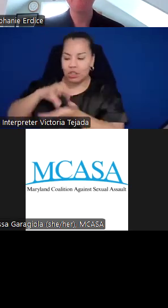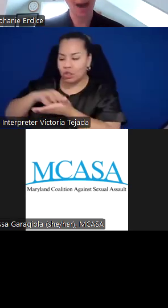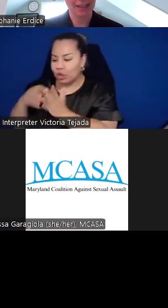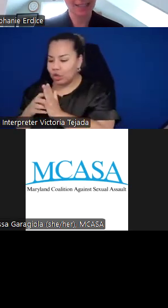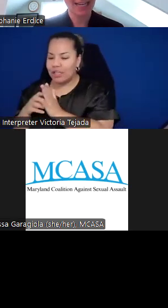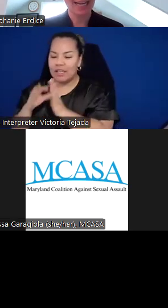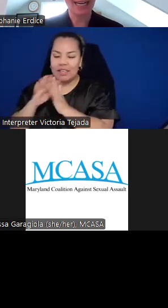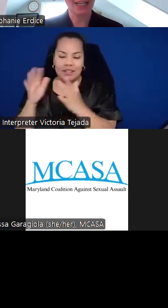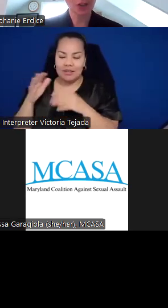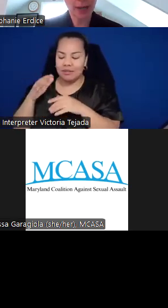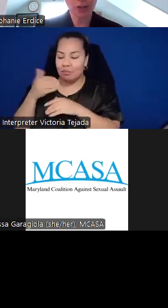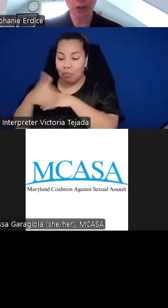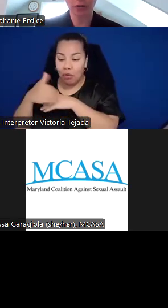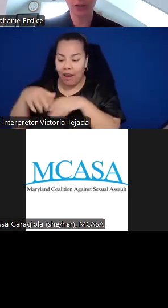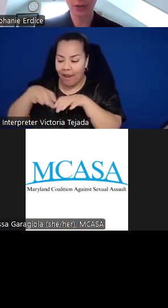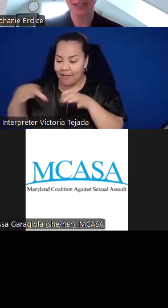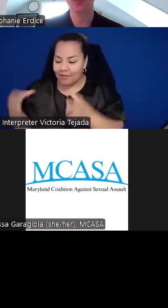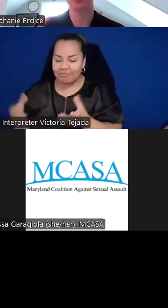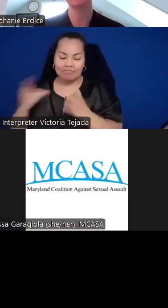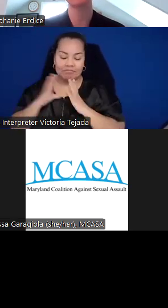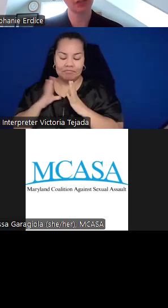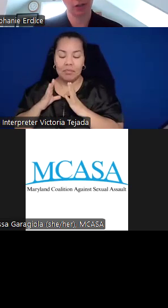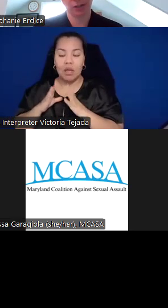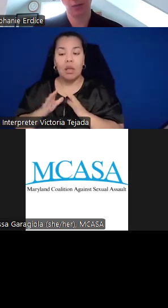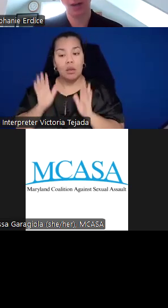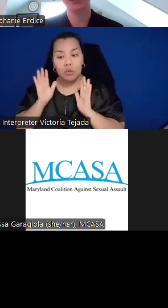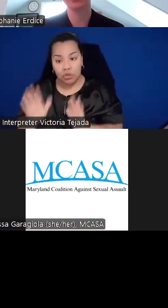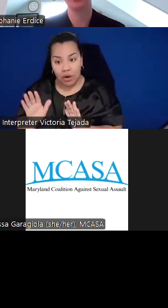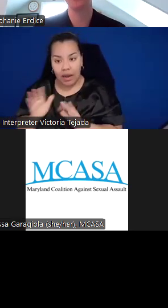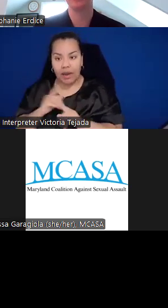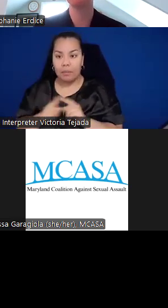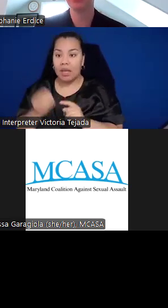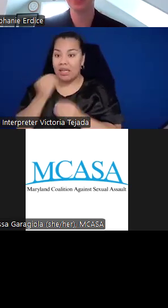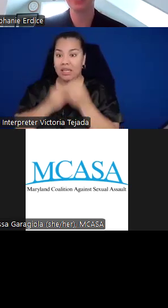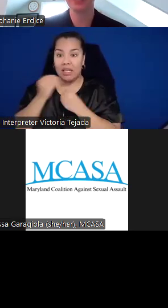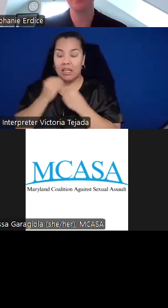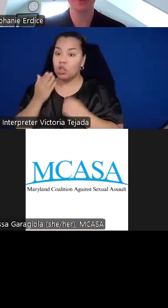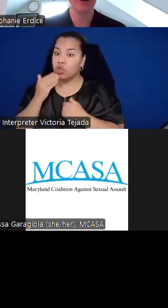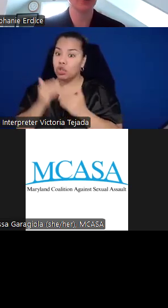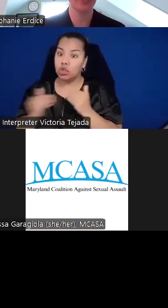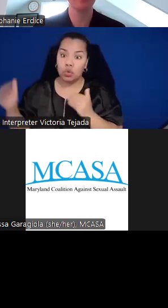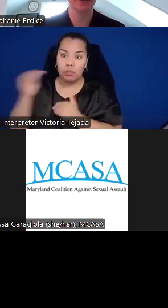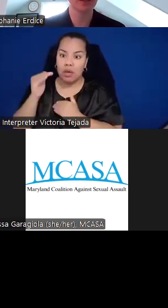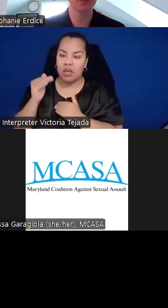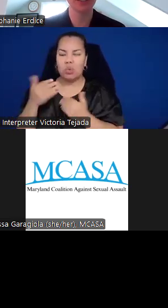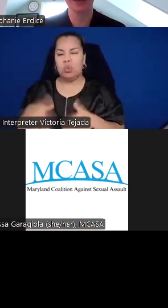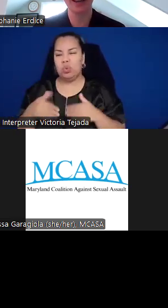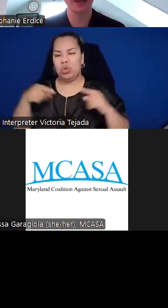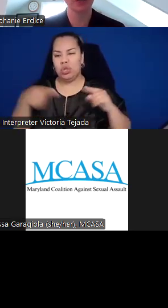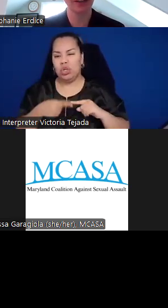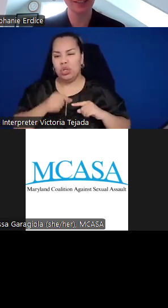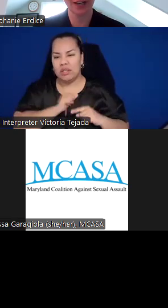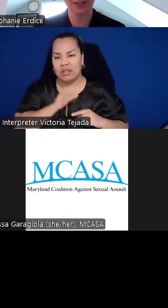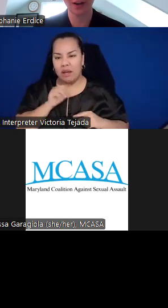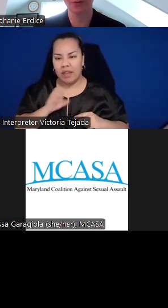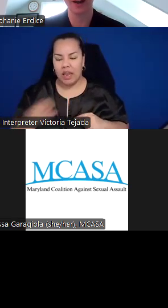great. But eating too many sugary treats worked against our self-care. So I had blood work that came back not great. My husband was like,